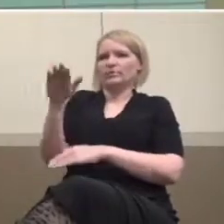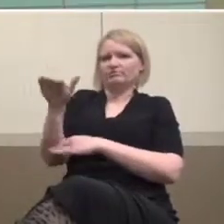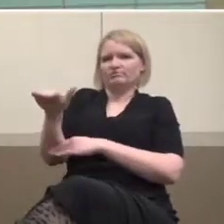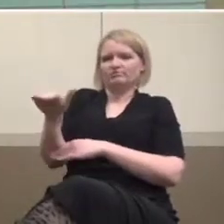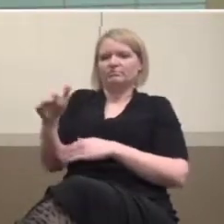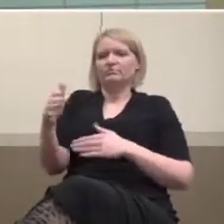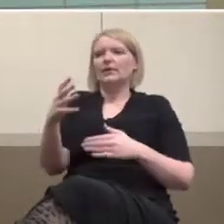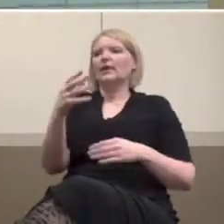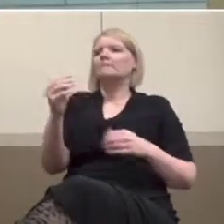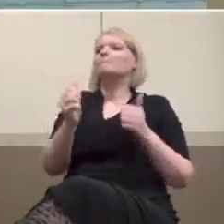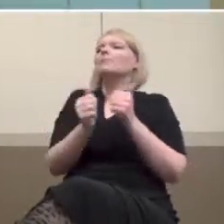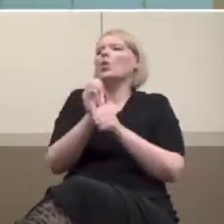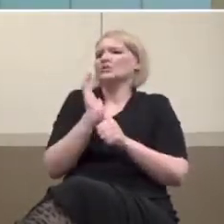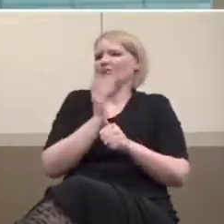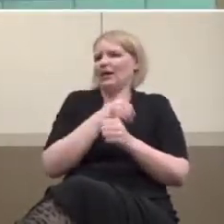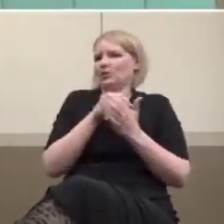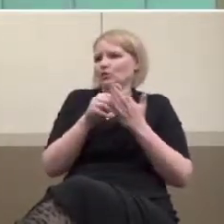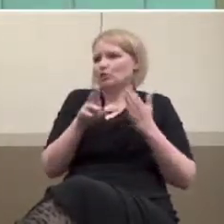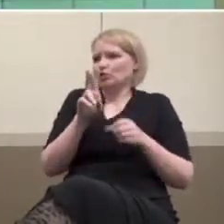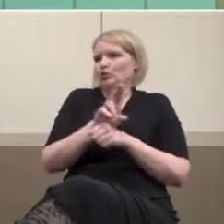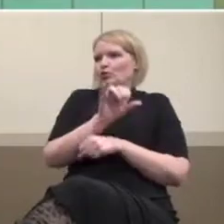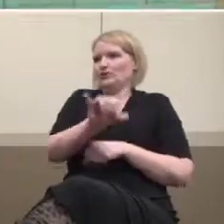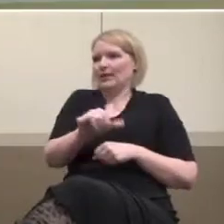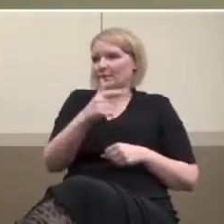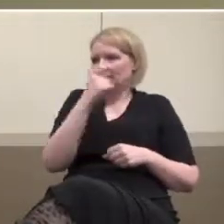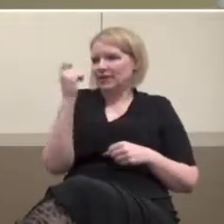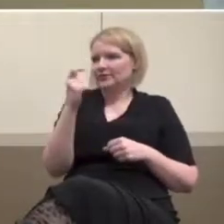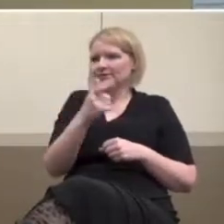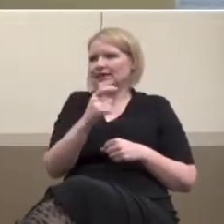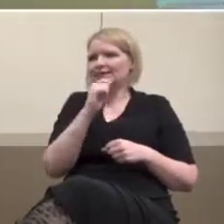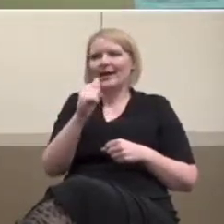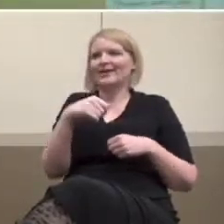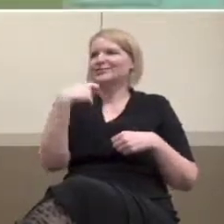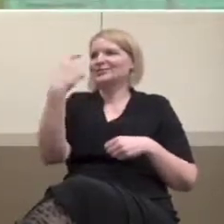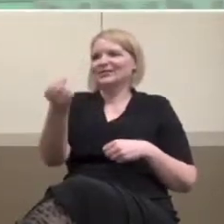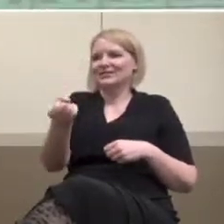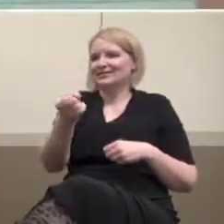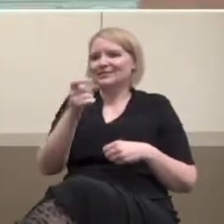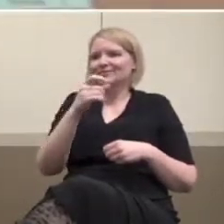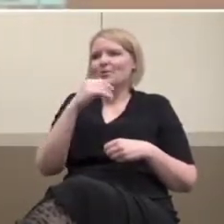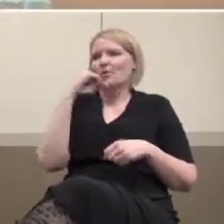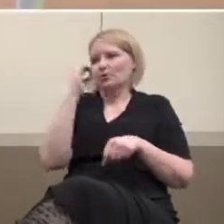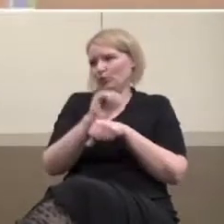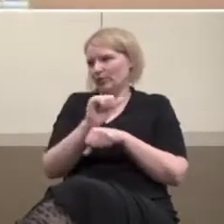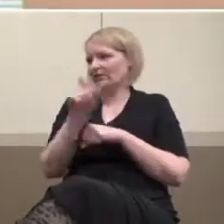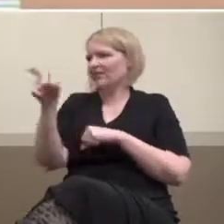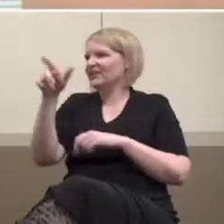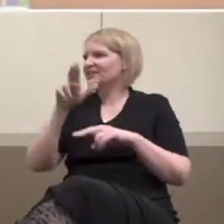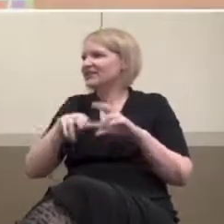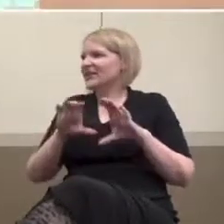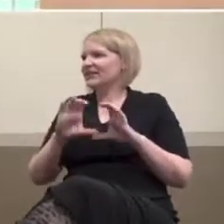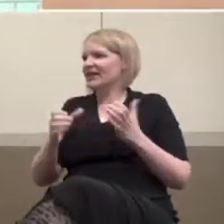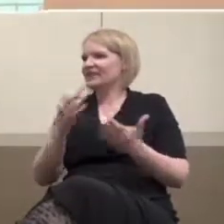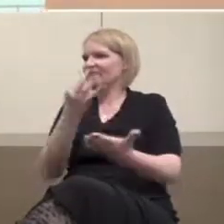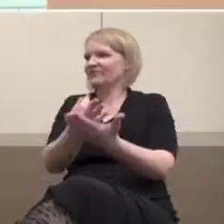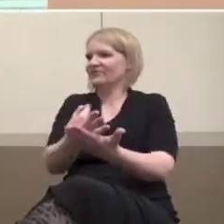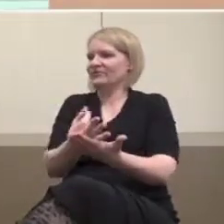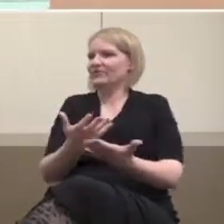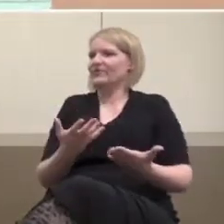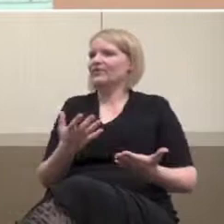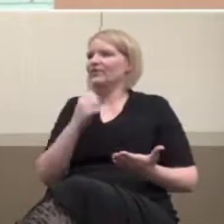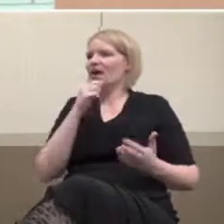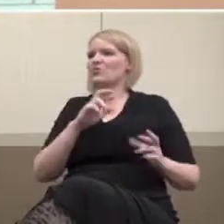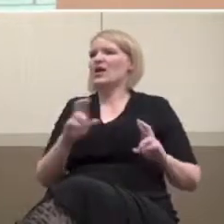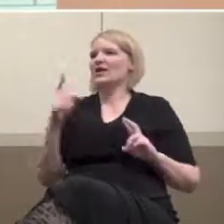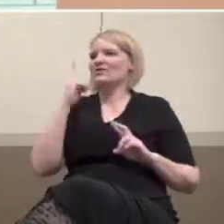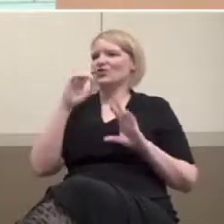And the majority of our students are using it because they don't turn in their homework. They sit down for class, they don't have an FM, they're not ready for class. So in